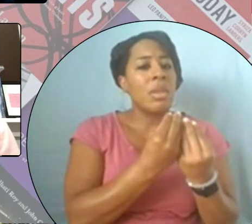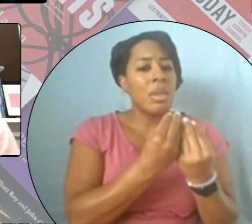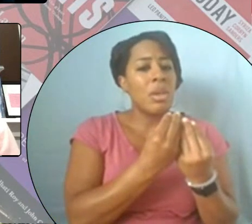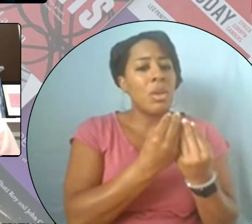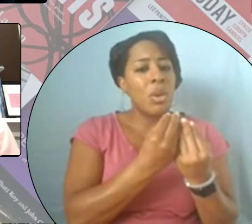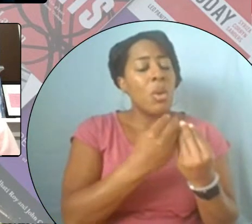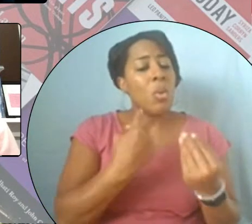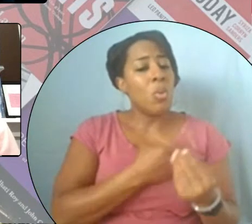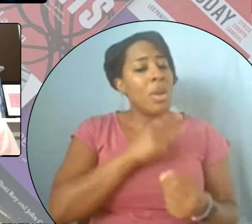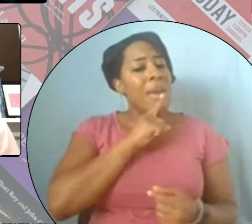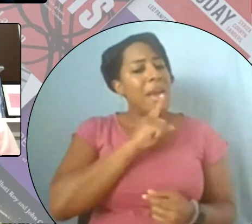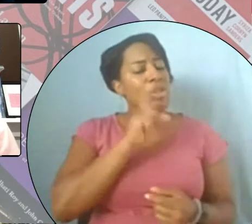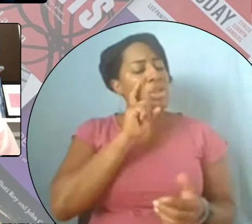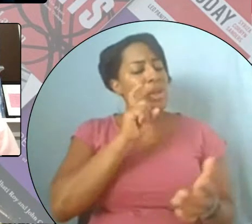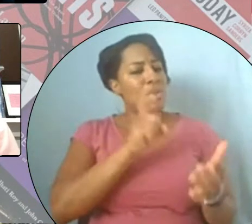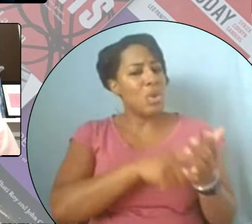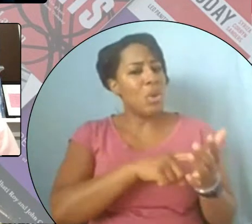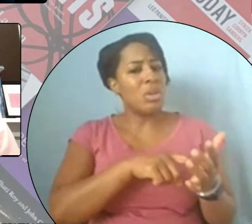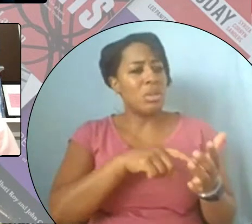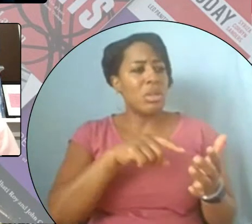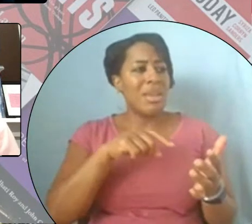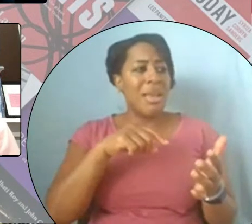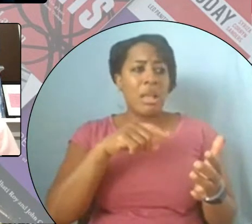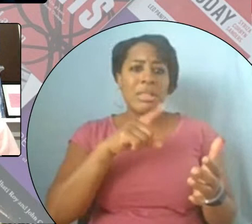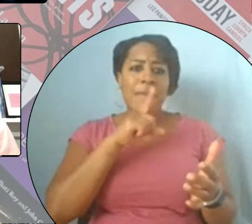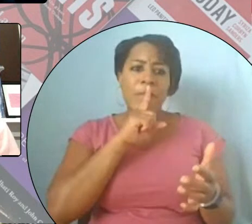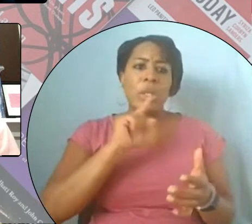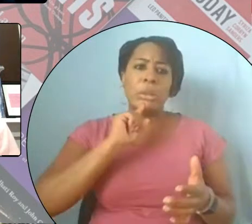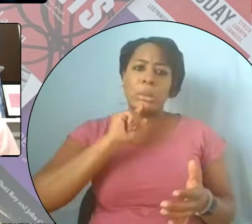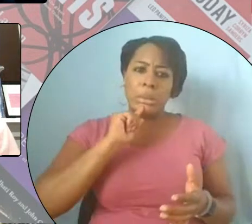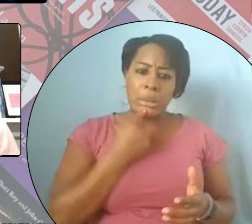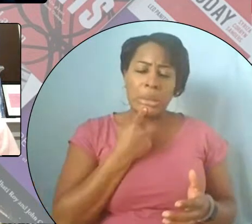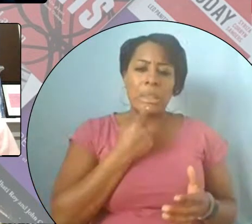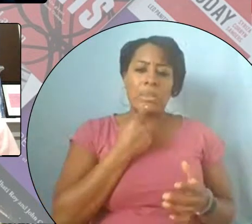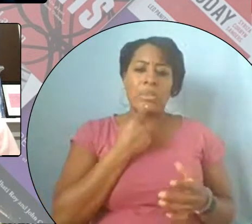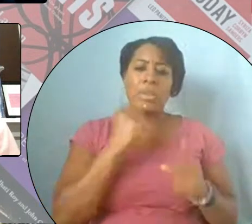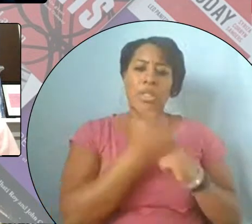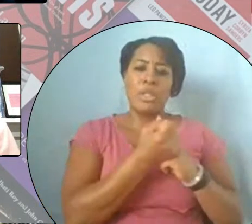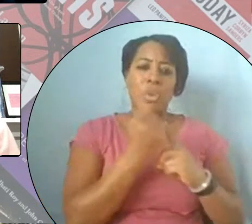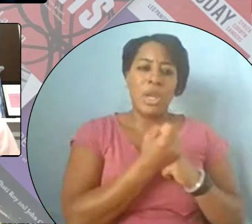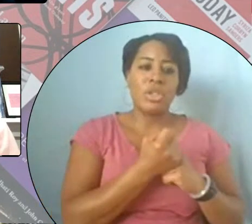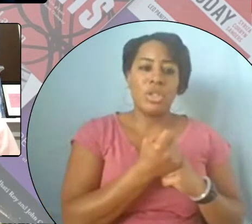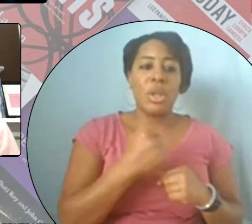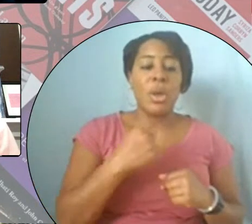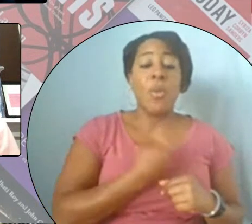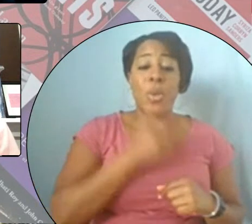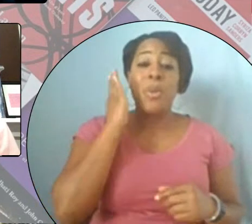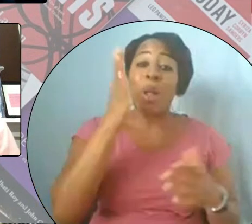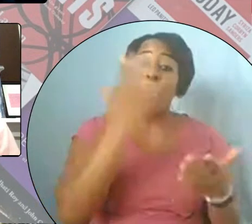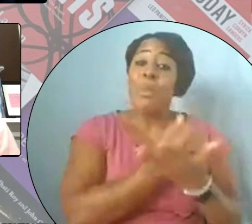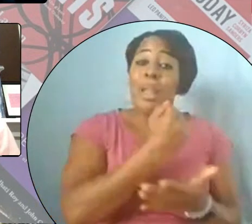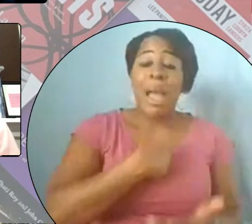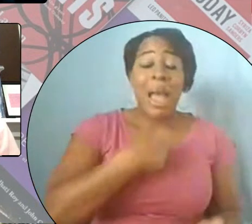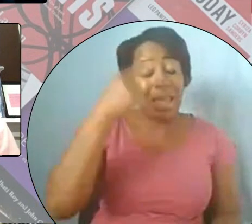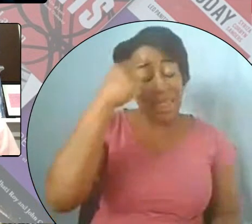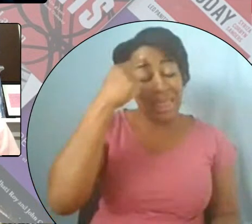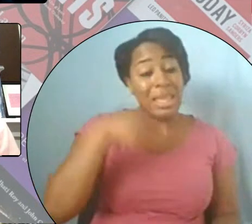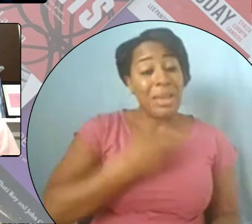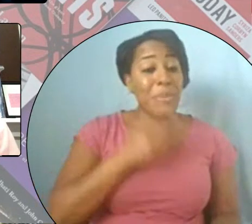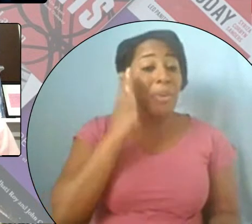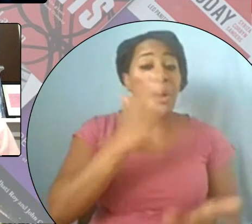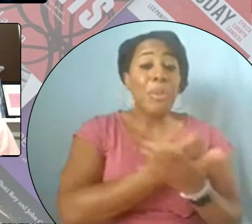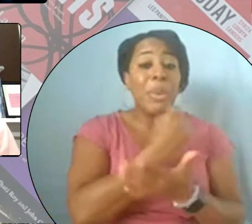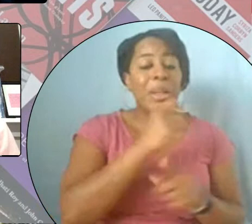find ourselves in a pretty dire situation. Even though we do win and we will win, and I think that we will, over the last